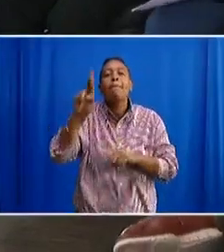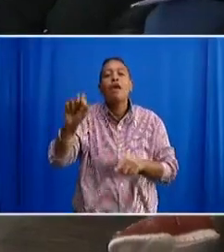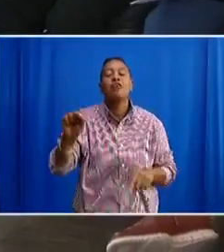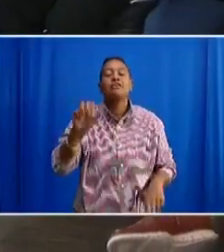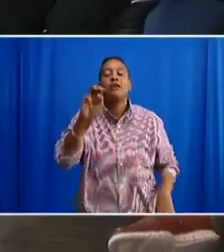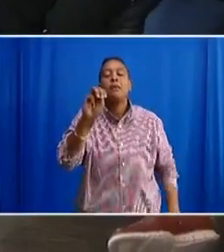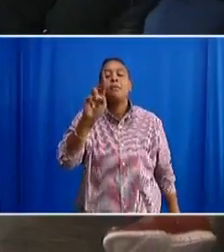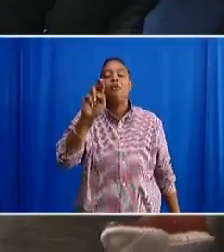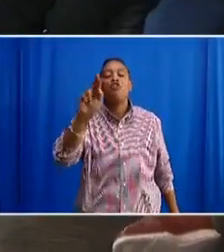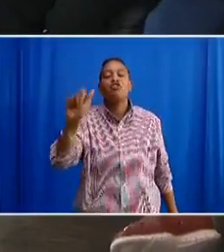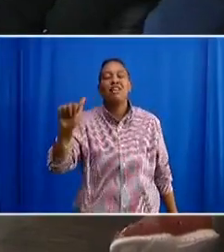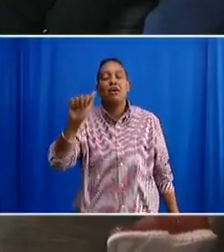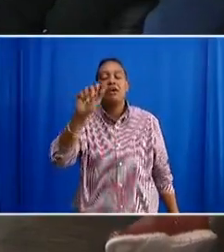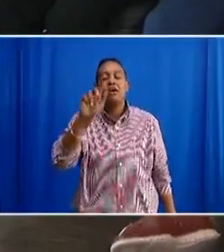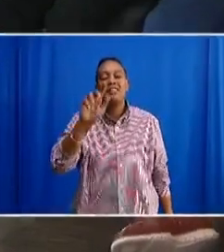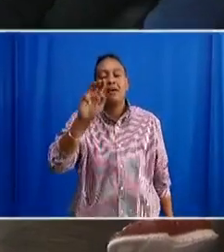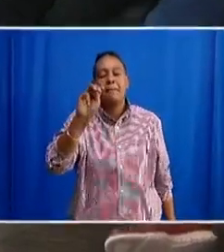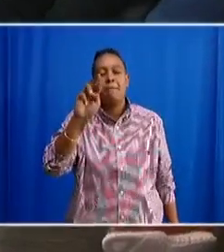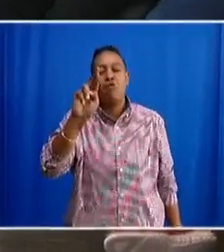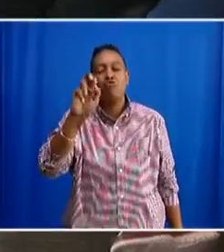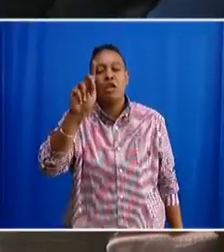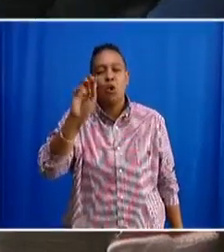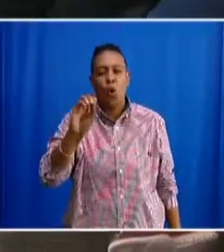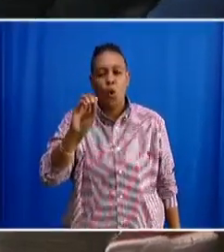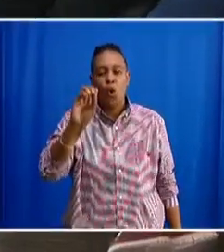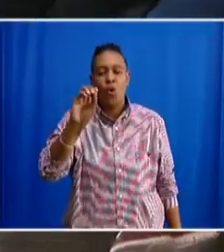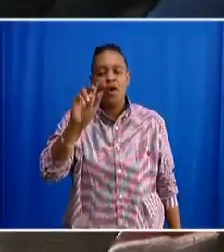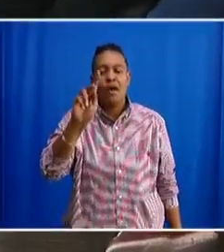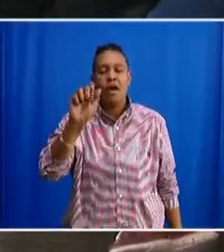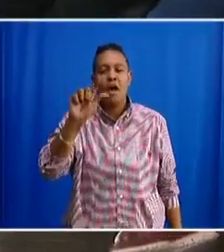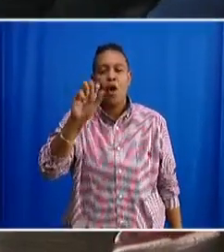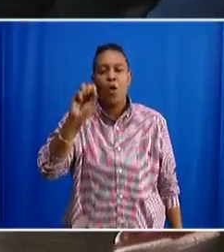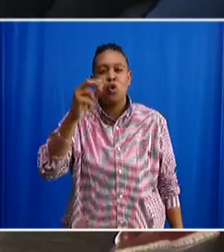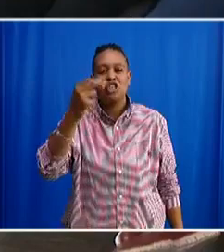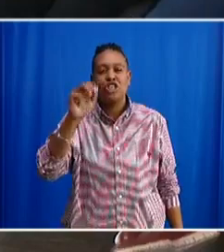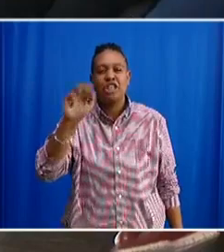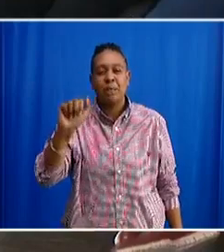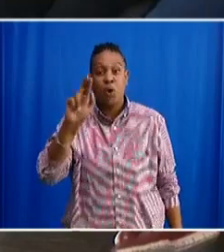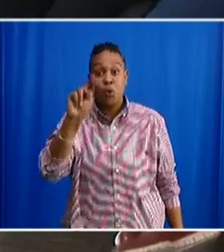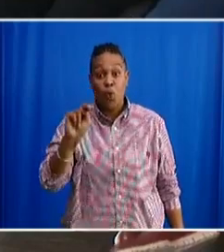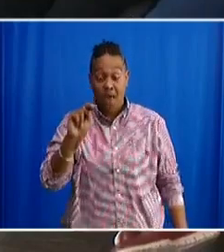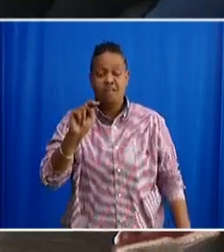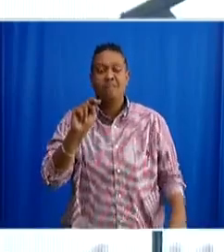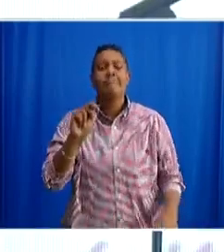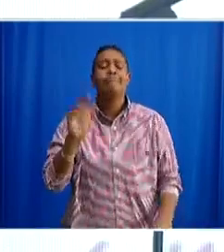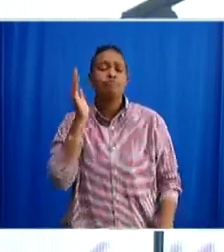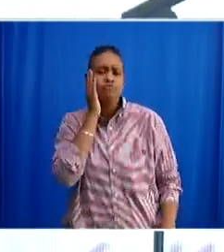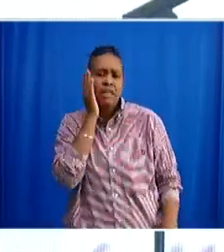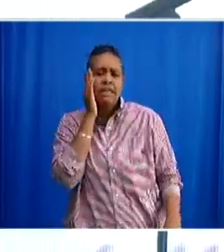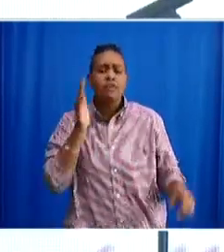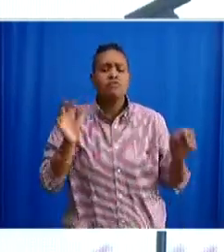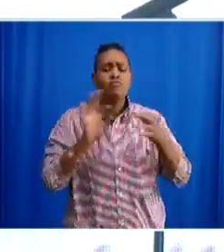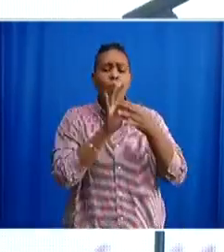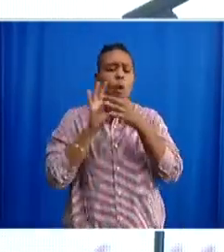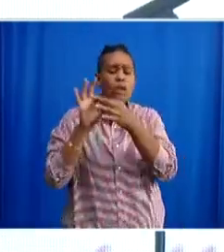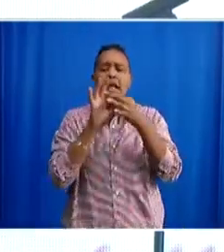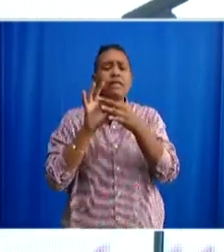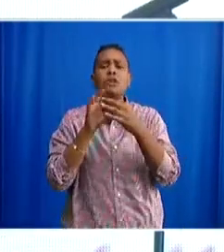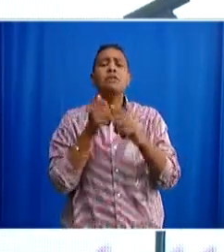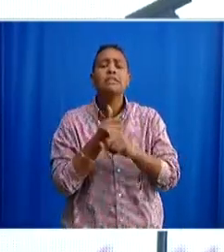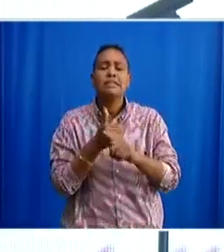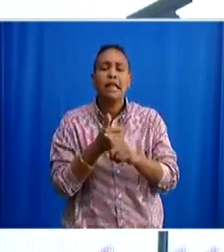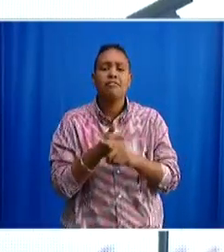Mariko Kagoshima, United Nations Resident Coordinator ad interim, Mr.